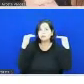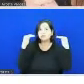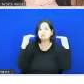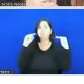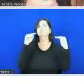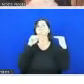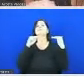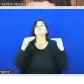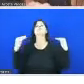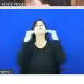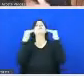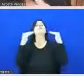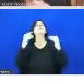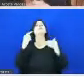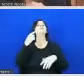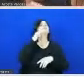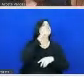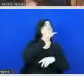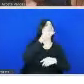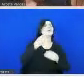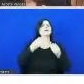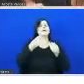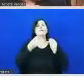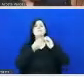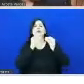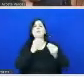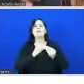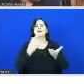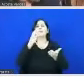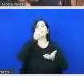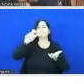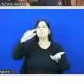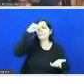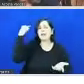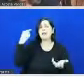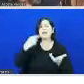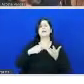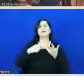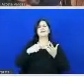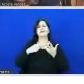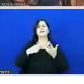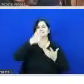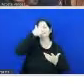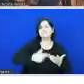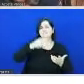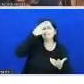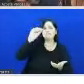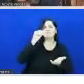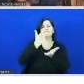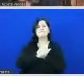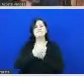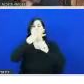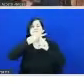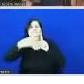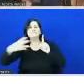nations, north, south, of poor, rich, et cetera. So I think that one of the first things we have to do is to put the question